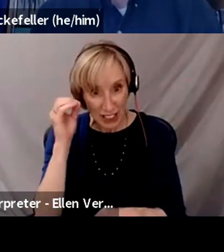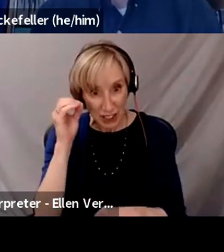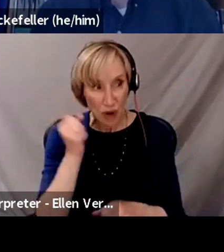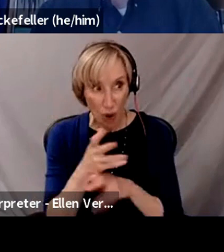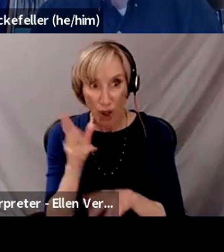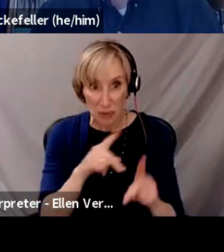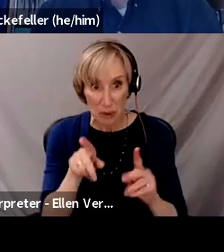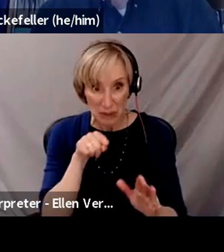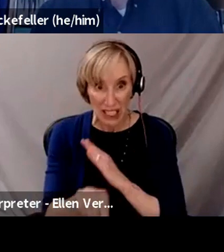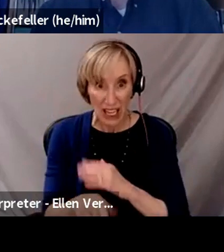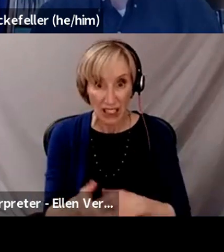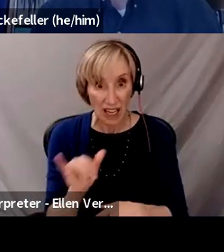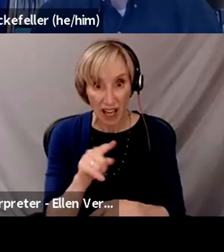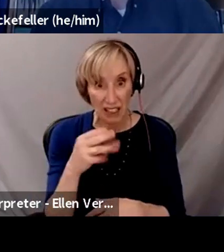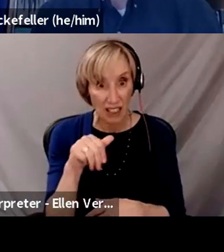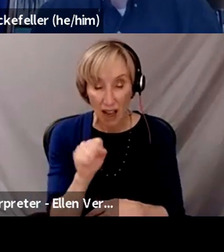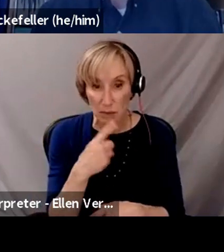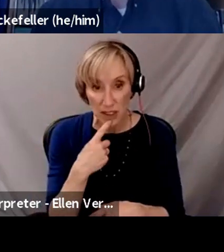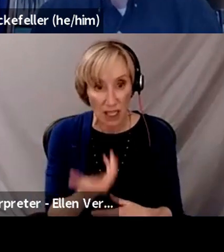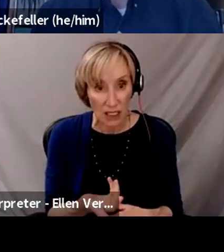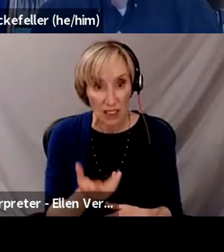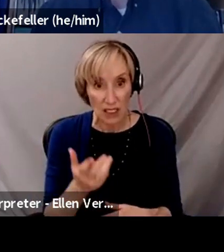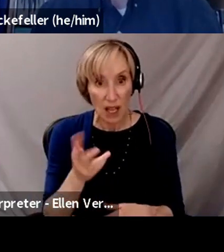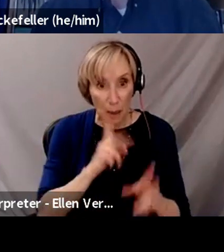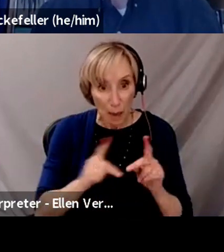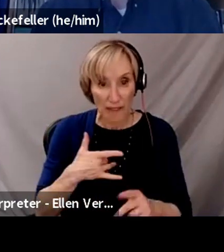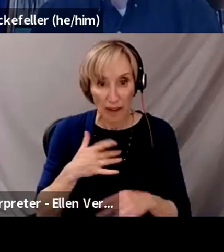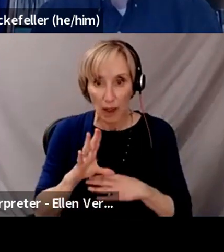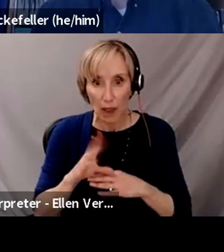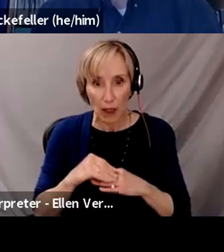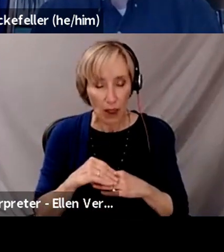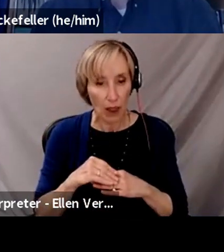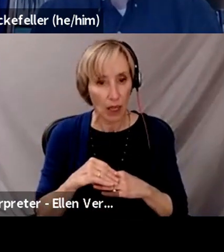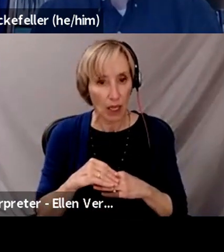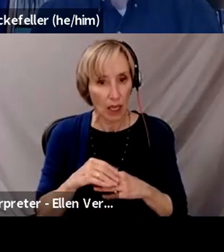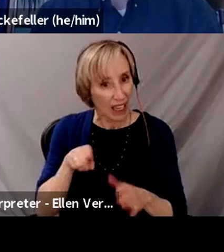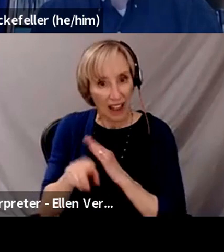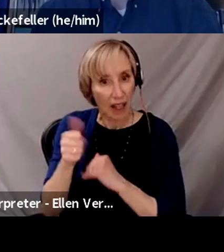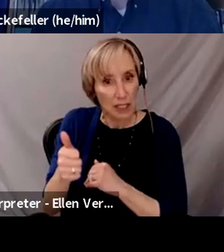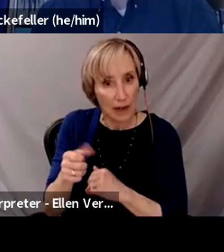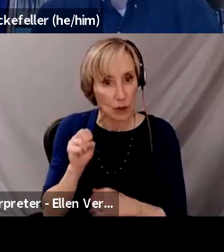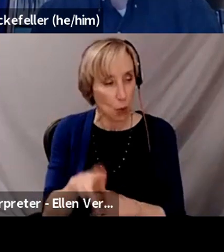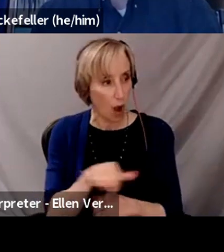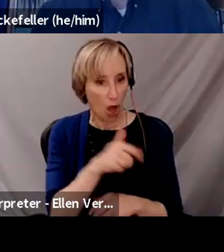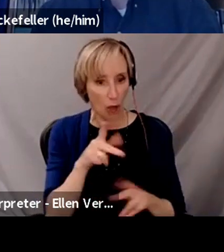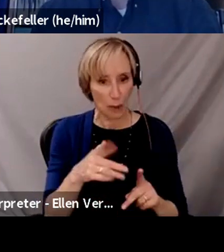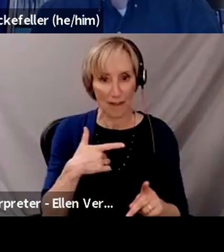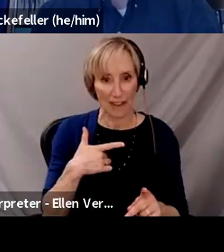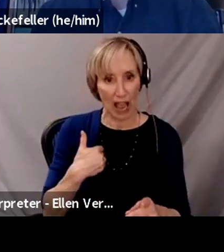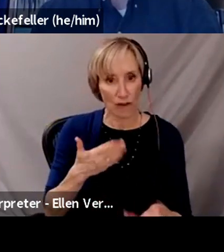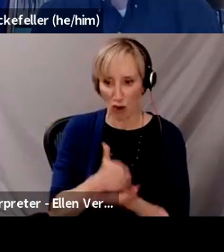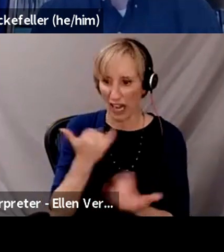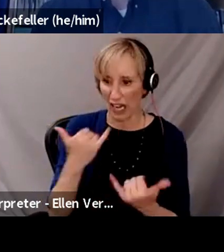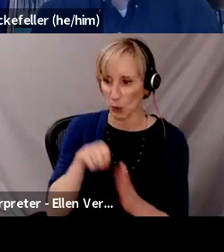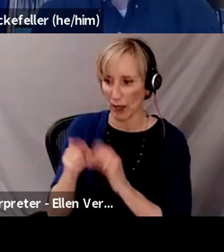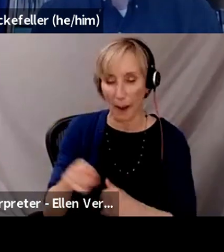and murder, like Thomas said, or whether it be from suicide, like Lorelai mentioned. It's these things aren't opinions. Human rights,